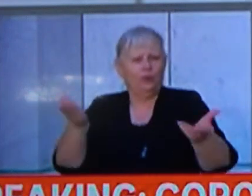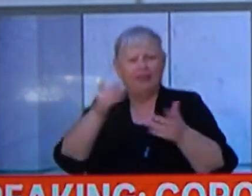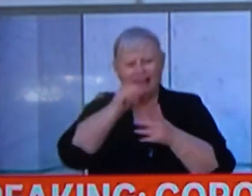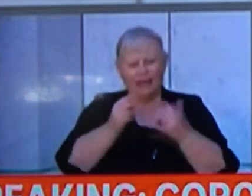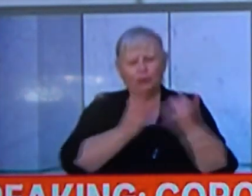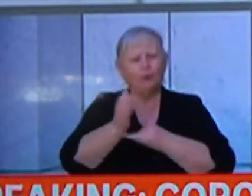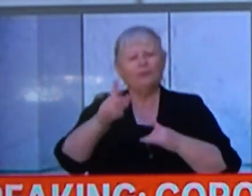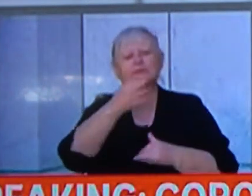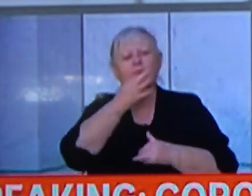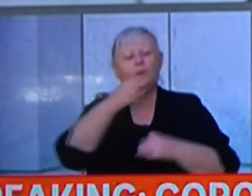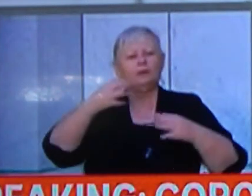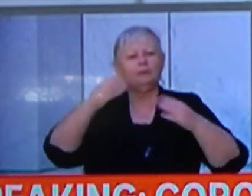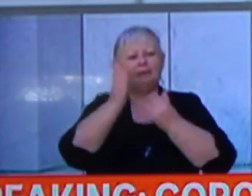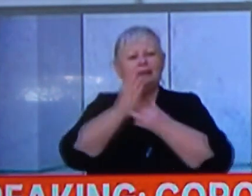businesses.